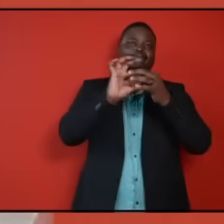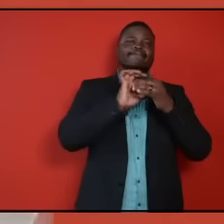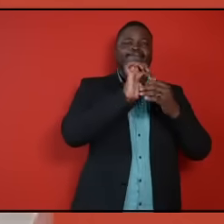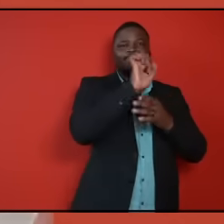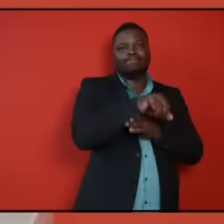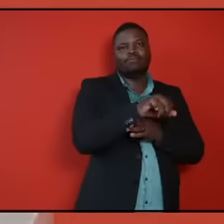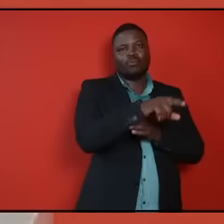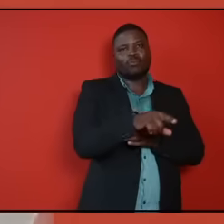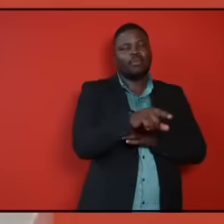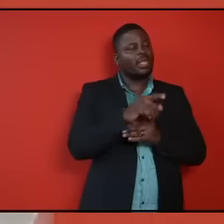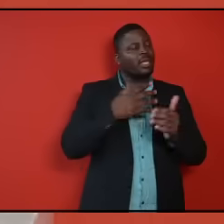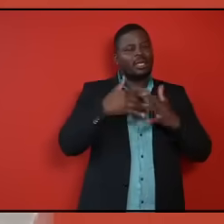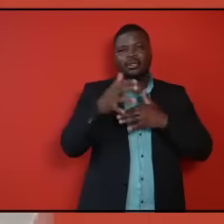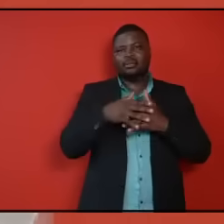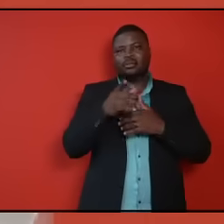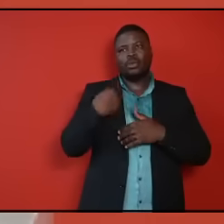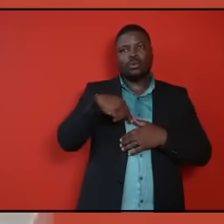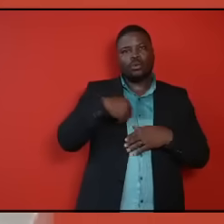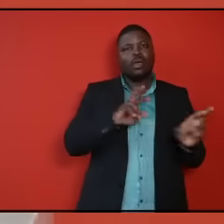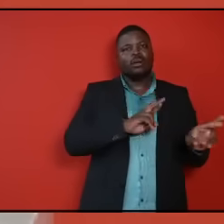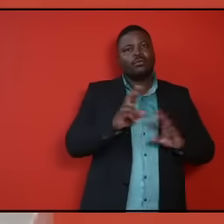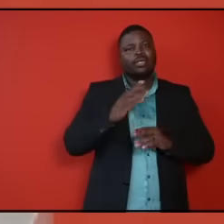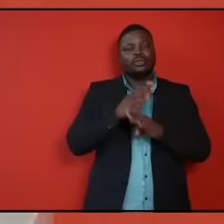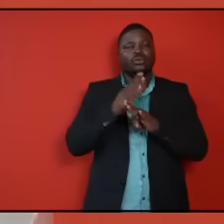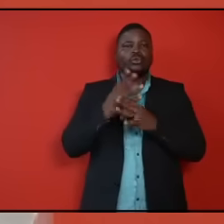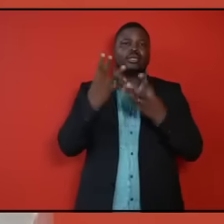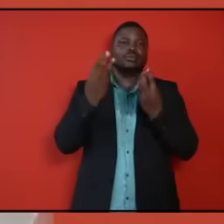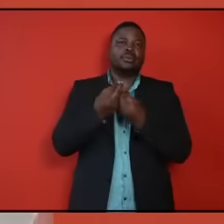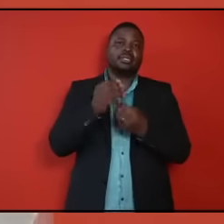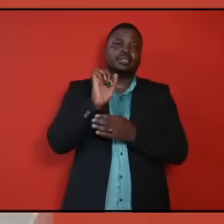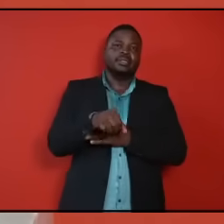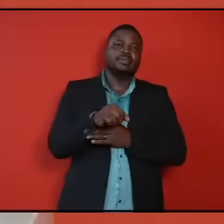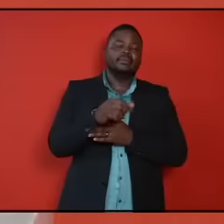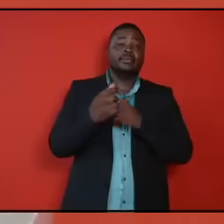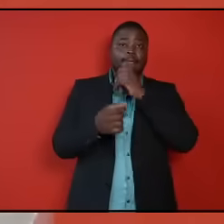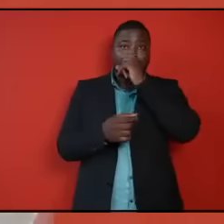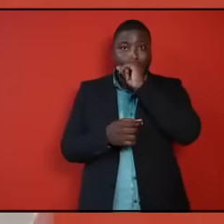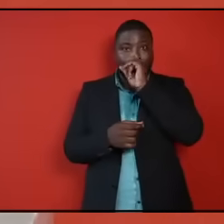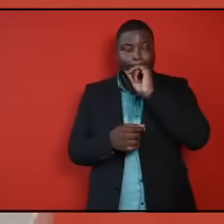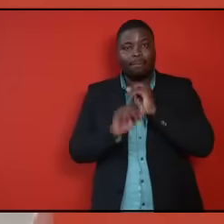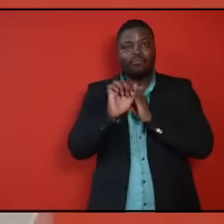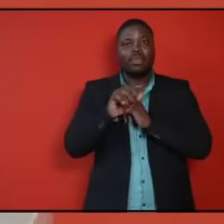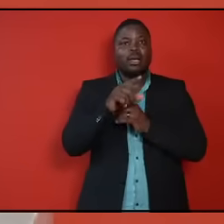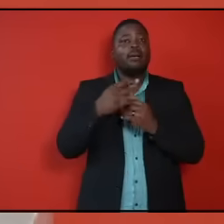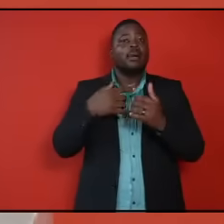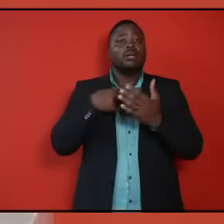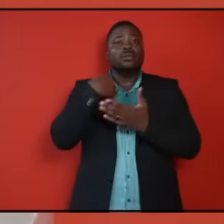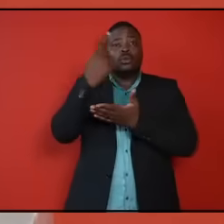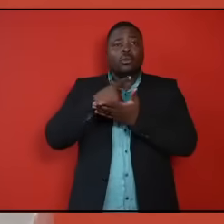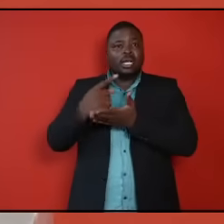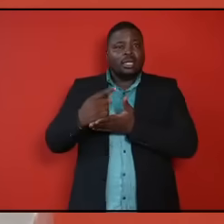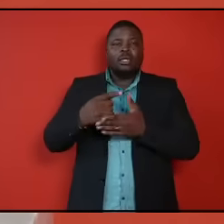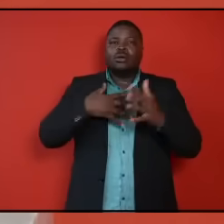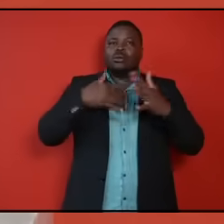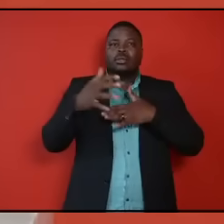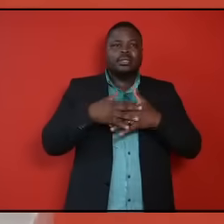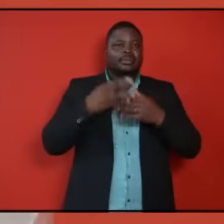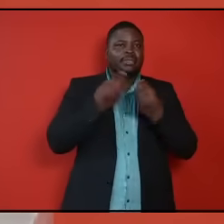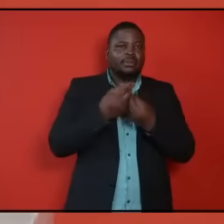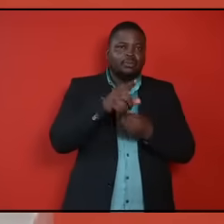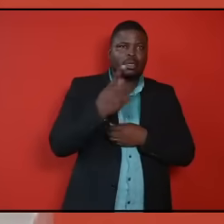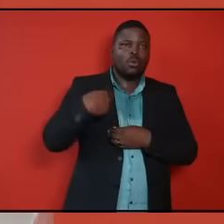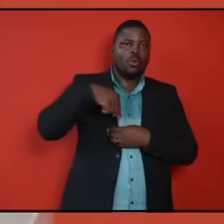else. I think we make it a point, if not weekly, but bi-weekly, to have